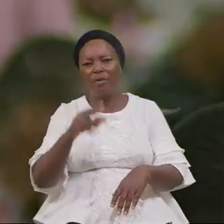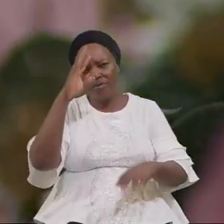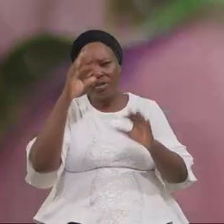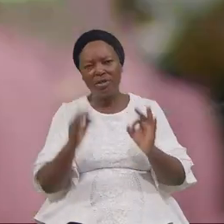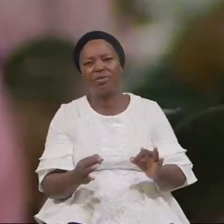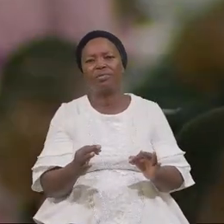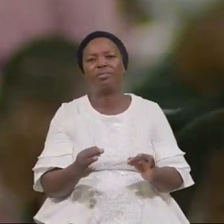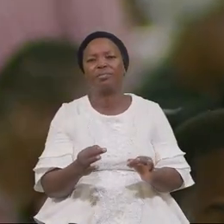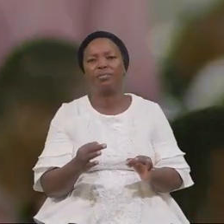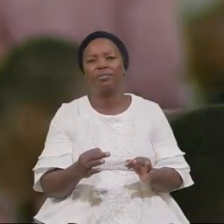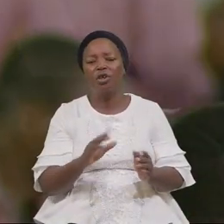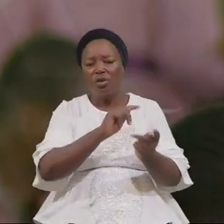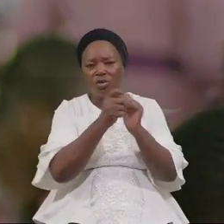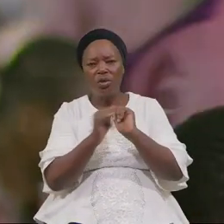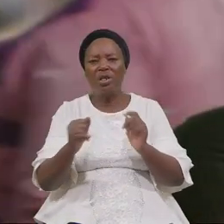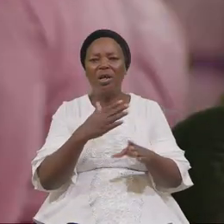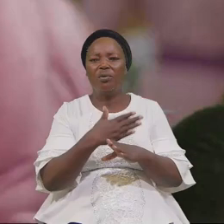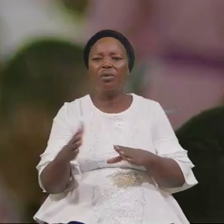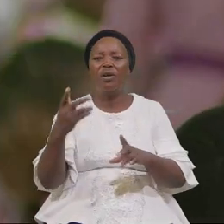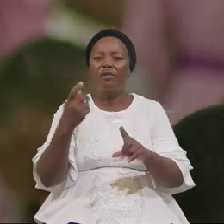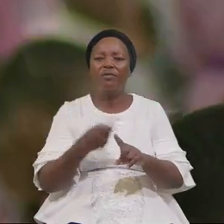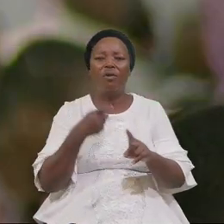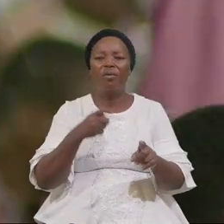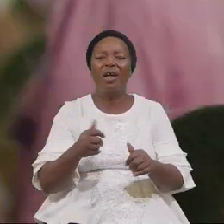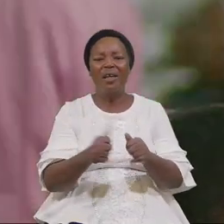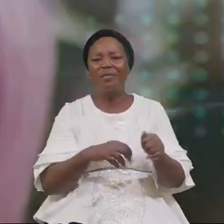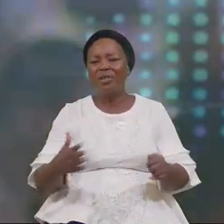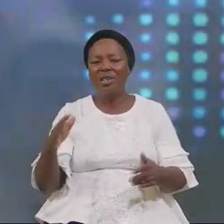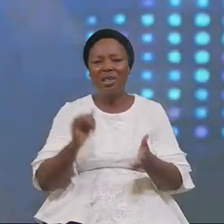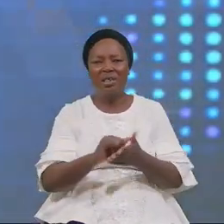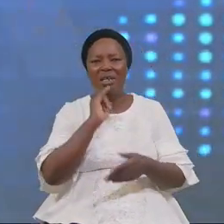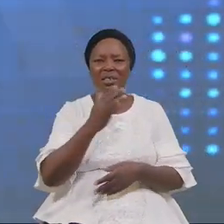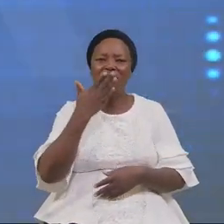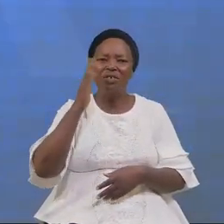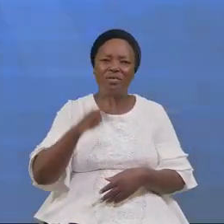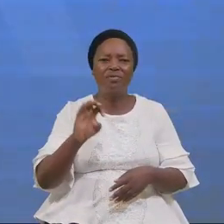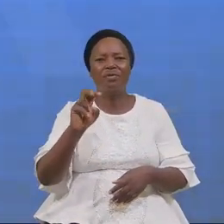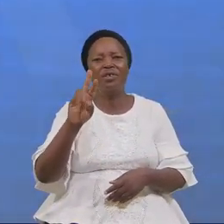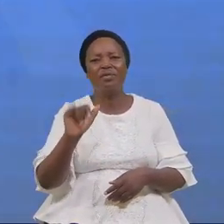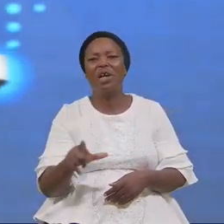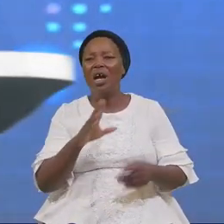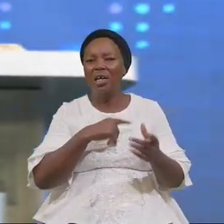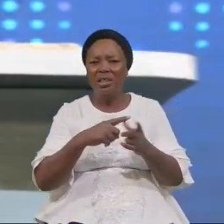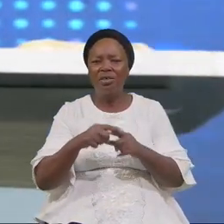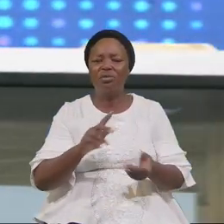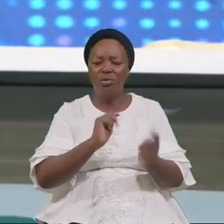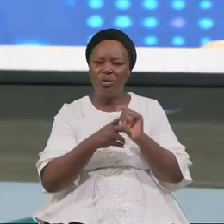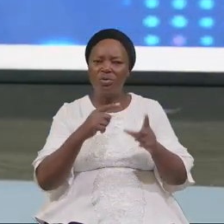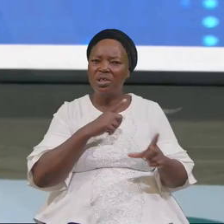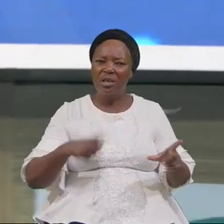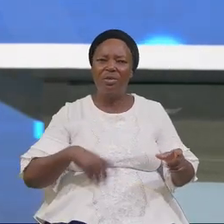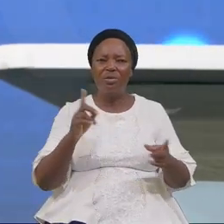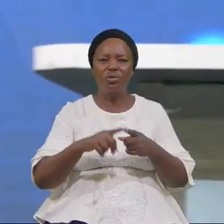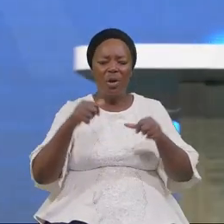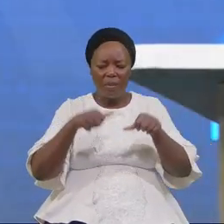decision, turning away from everything that is evil and turning to the Lord to abide and